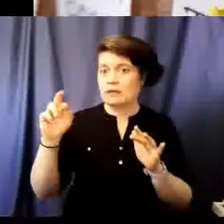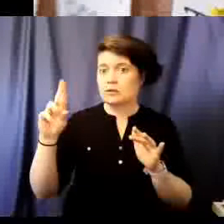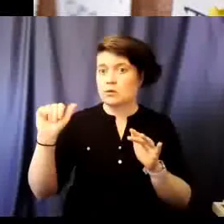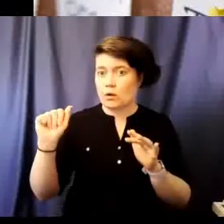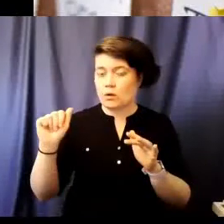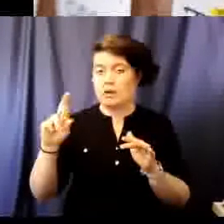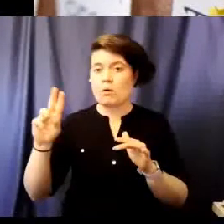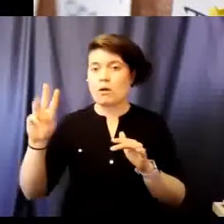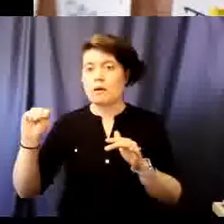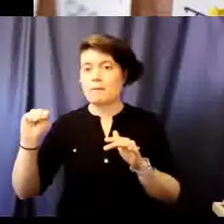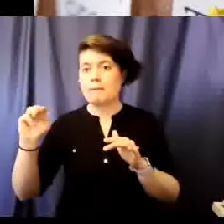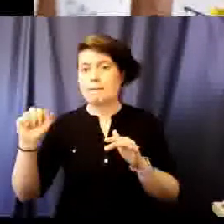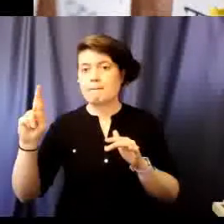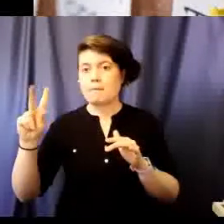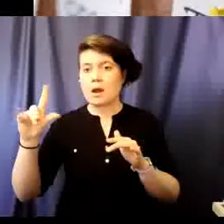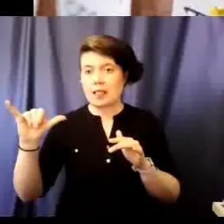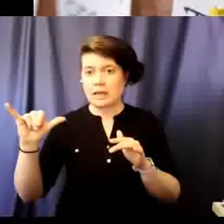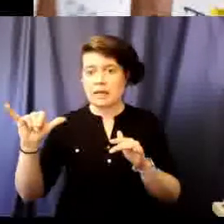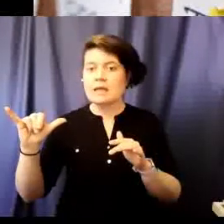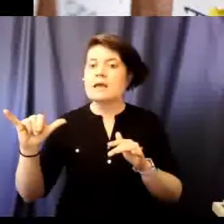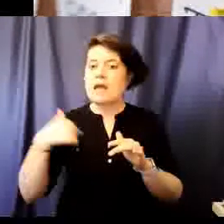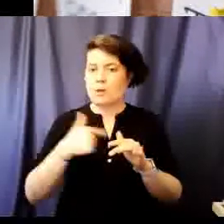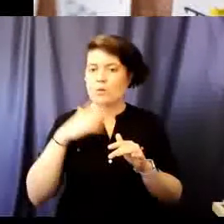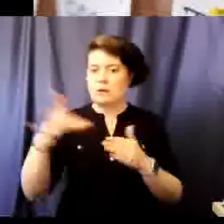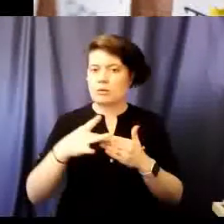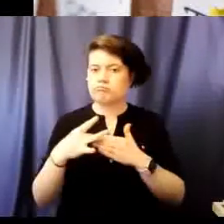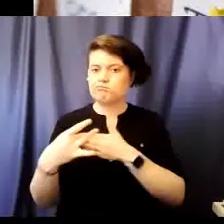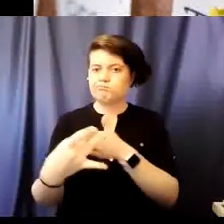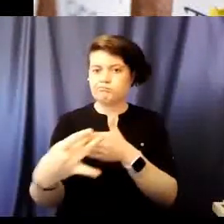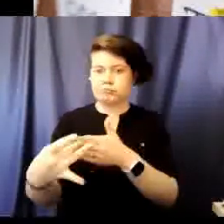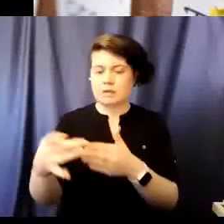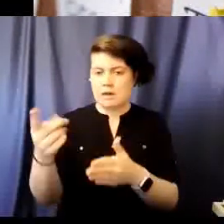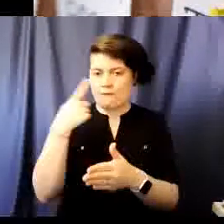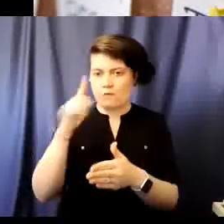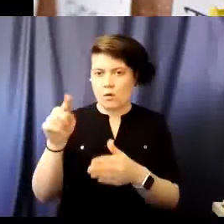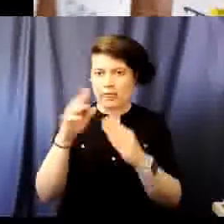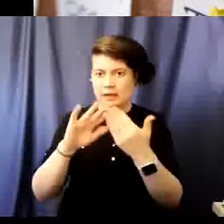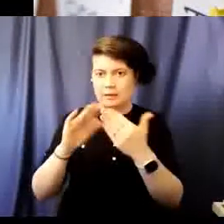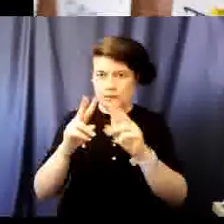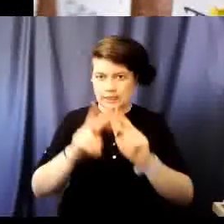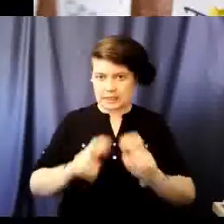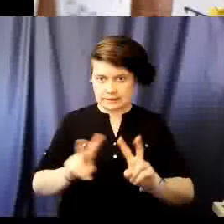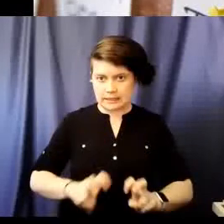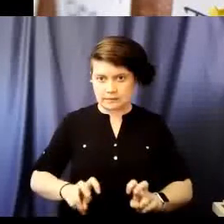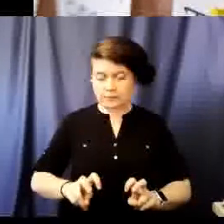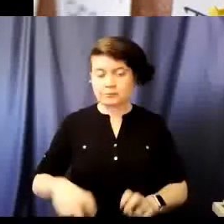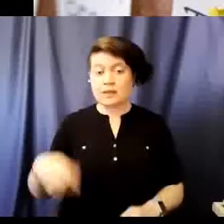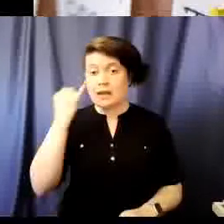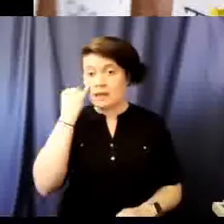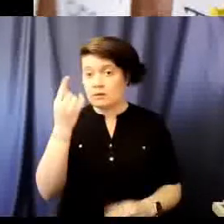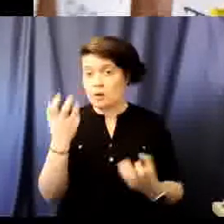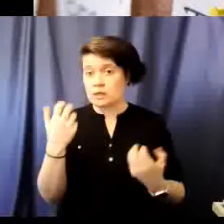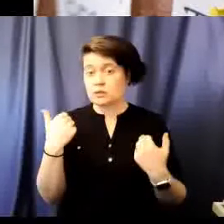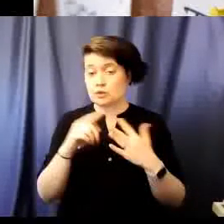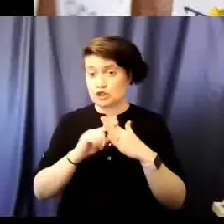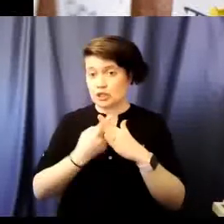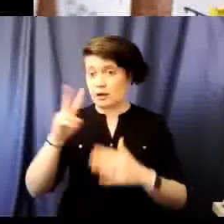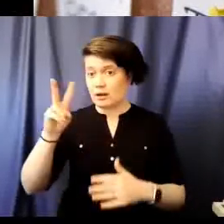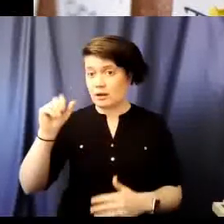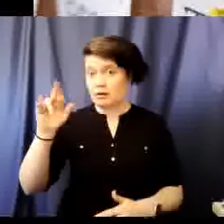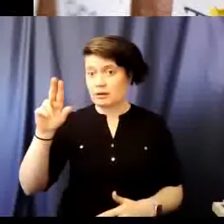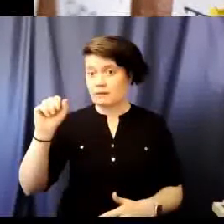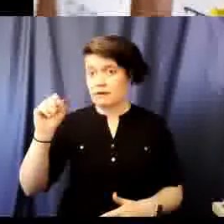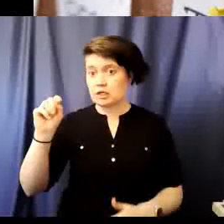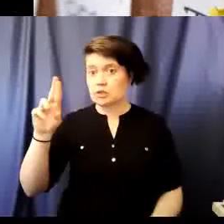Marley, and we can guide you in the right direction. And if you want to go ahead and get started, Victoria is going to drop a resource for